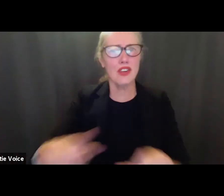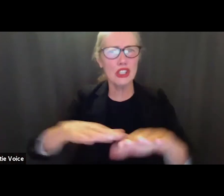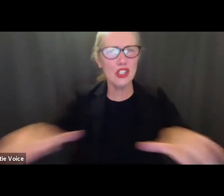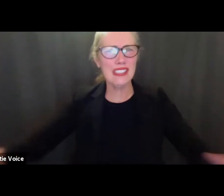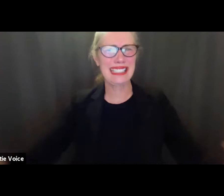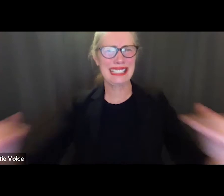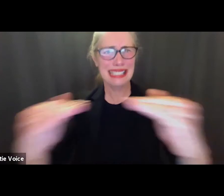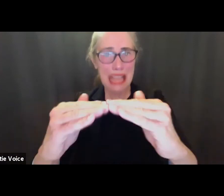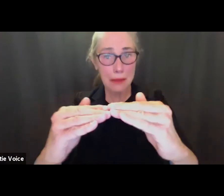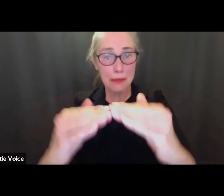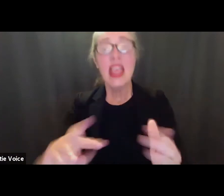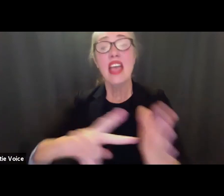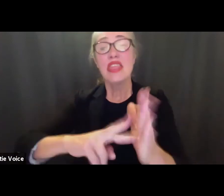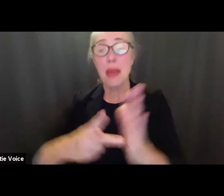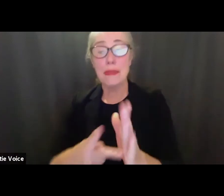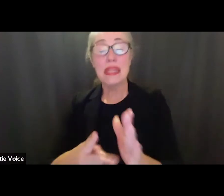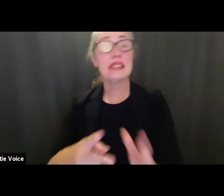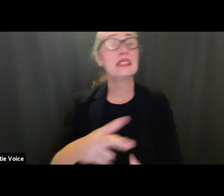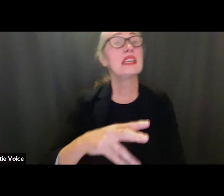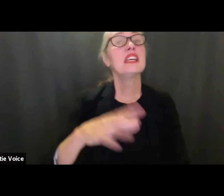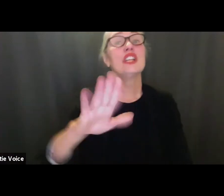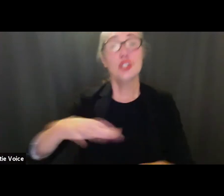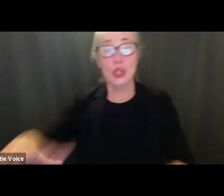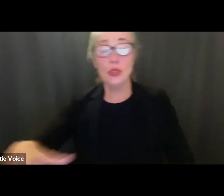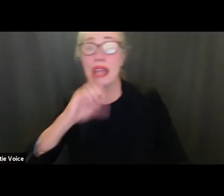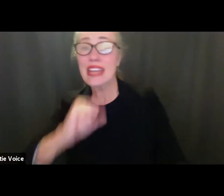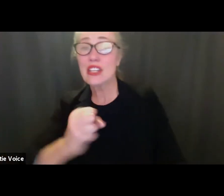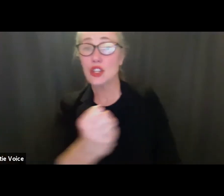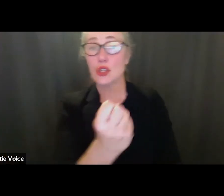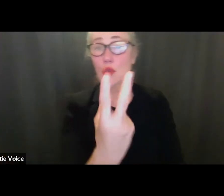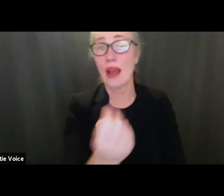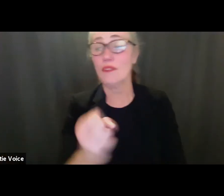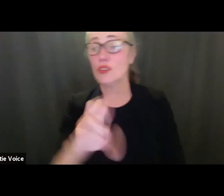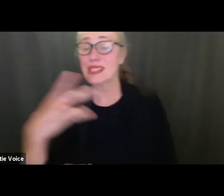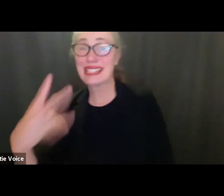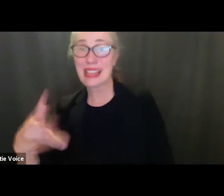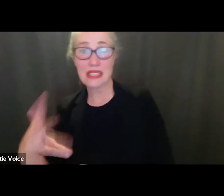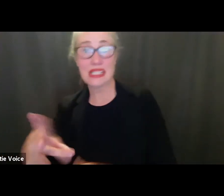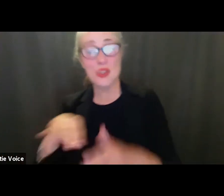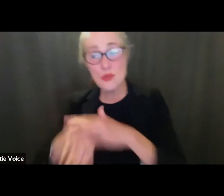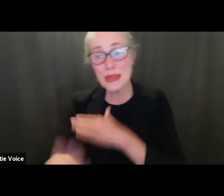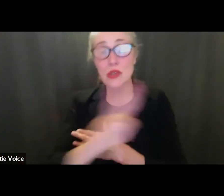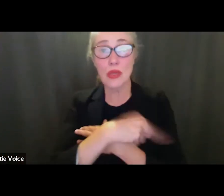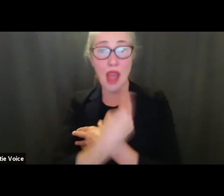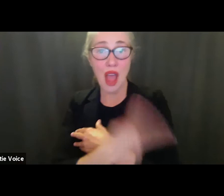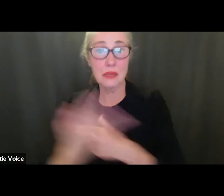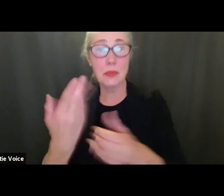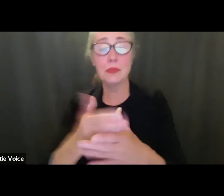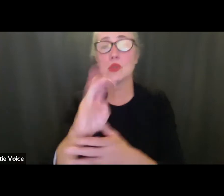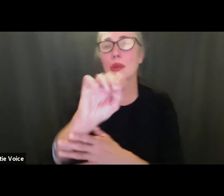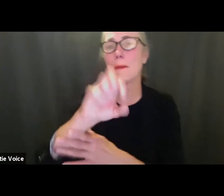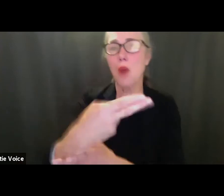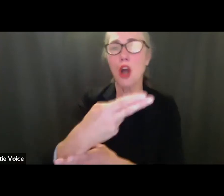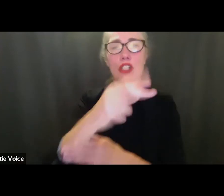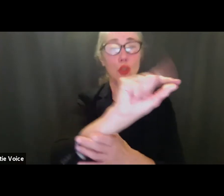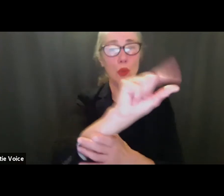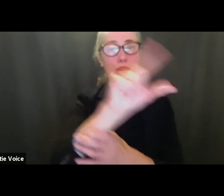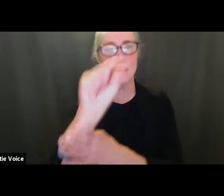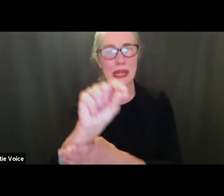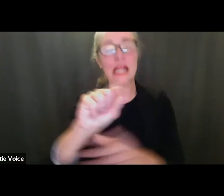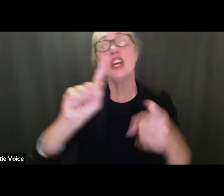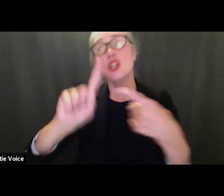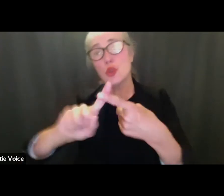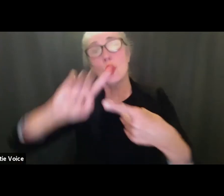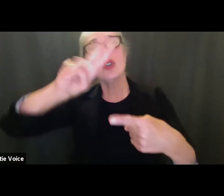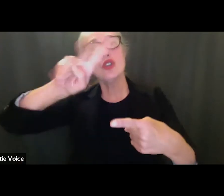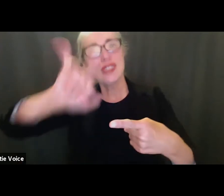number of children 12 to 17 who were admitted to the hospital for COVID between March 2020 and July 2021